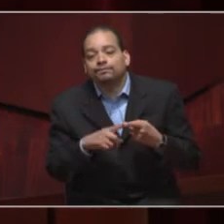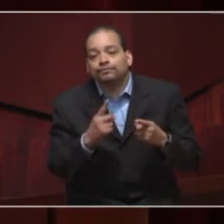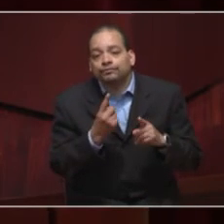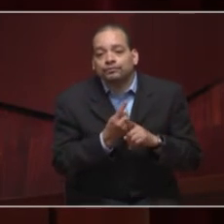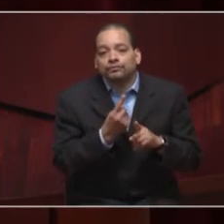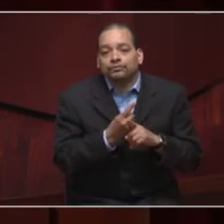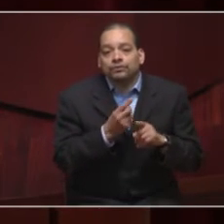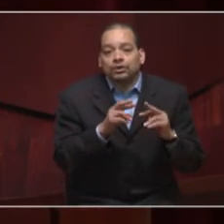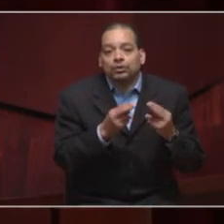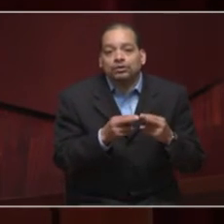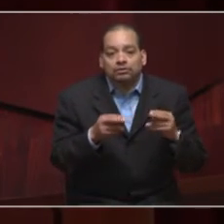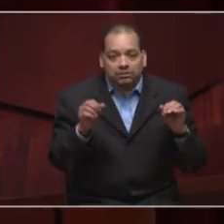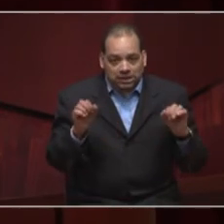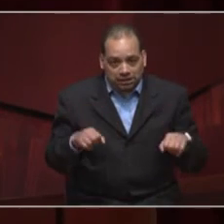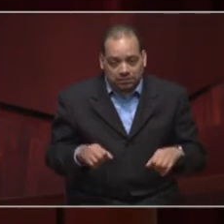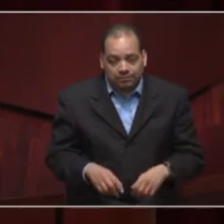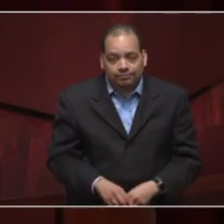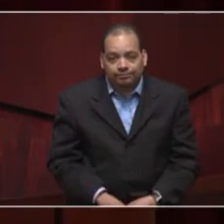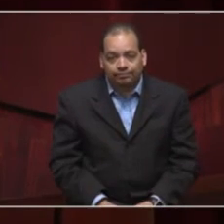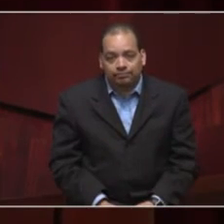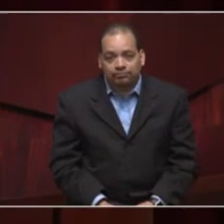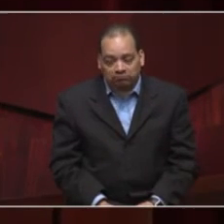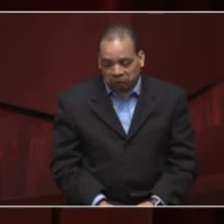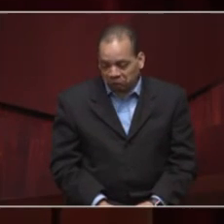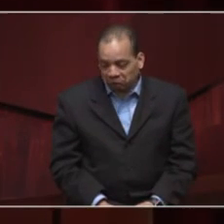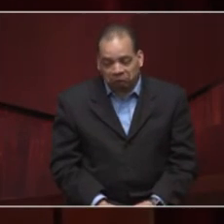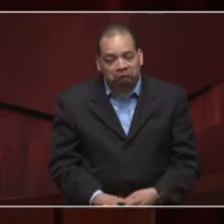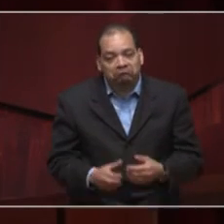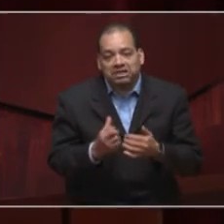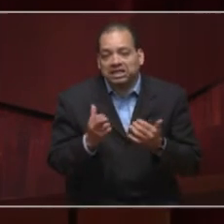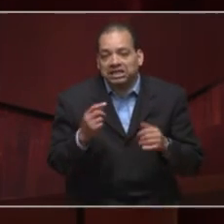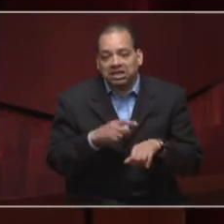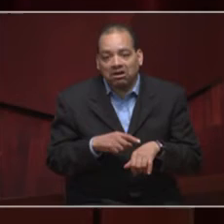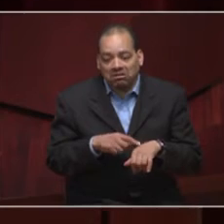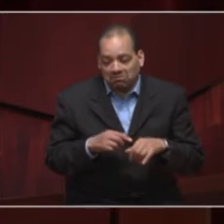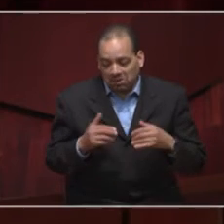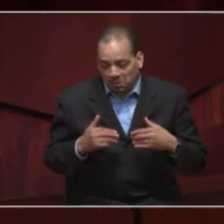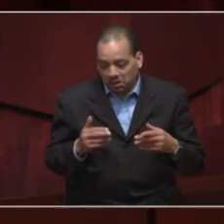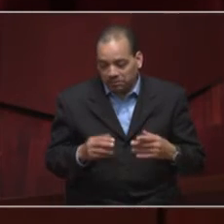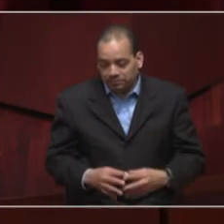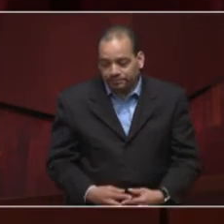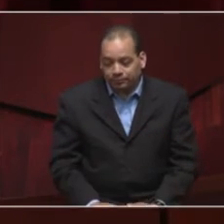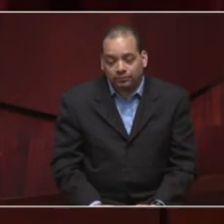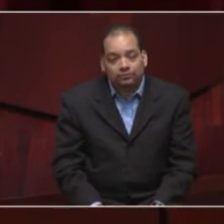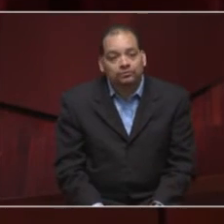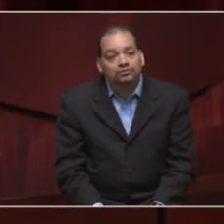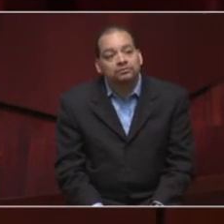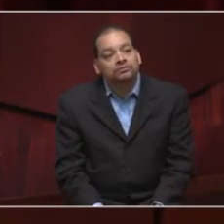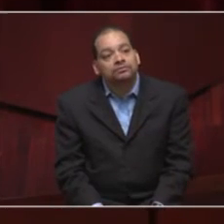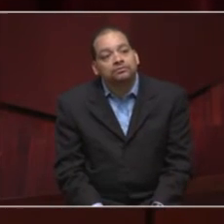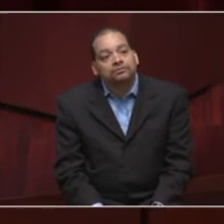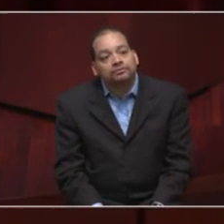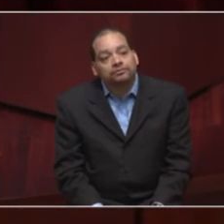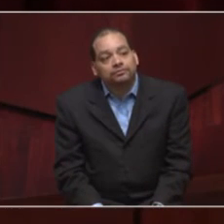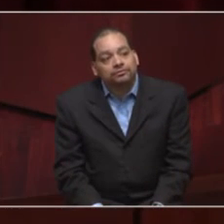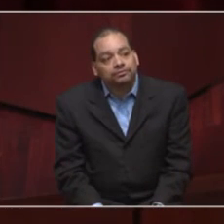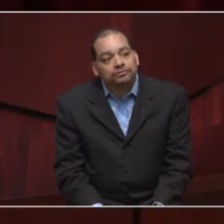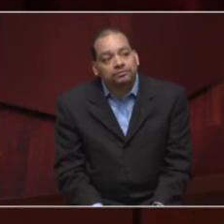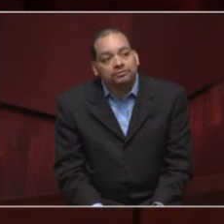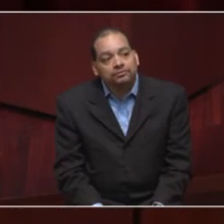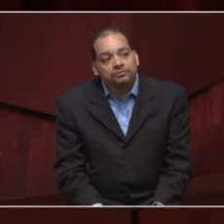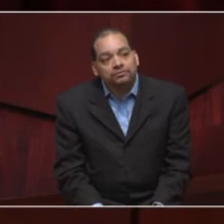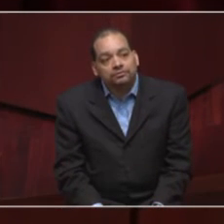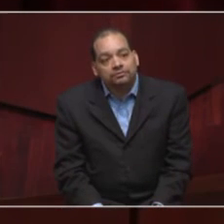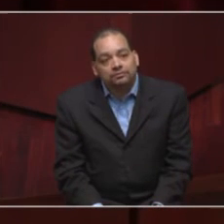you may do that at any time. That's true of anything in the Federal Record Centers. You need to work with the appropriate